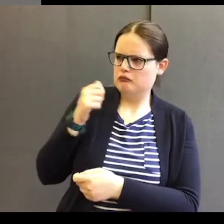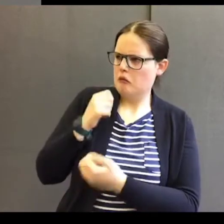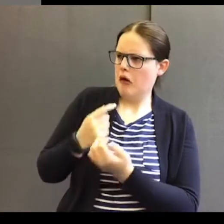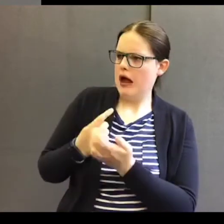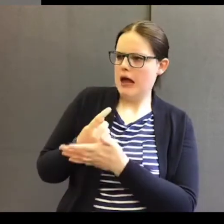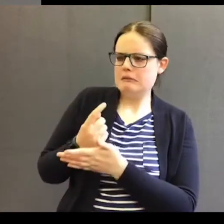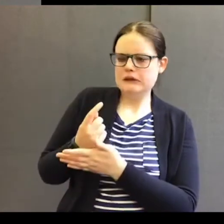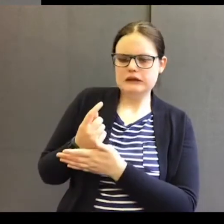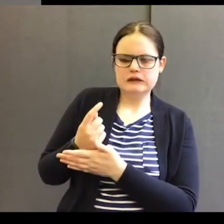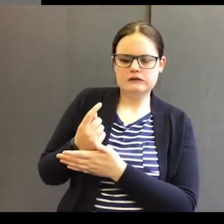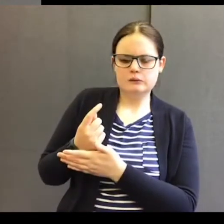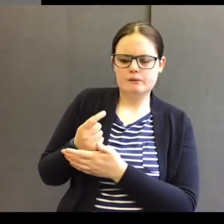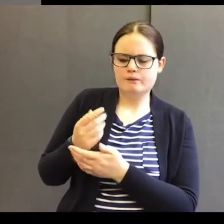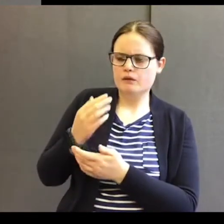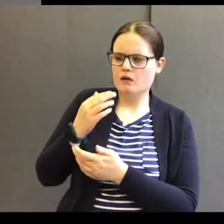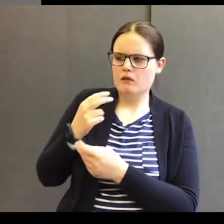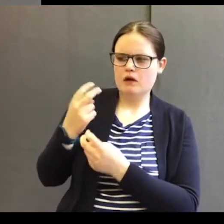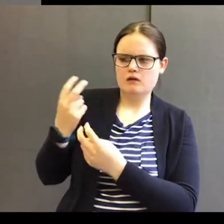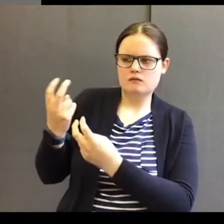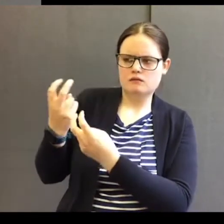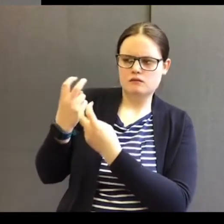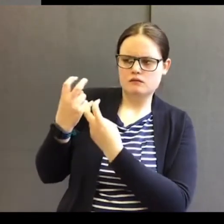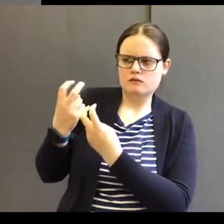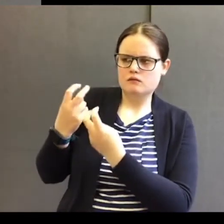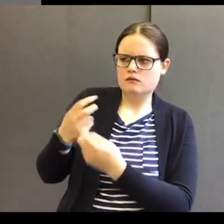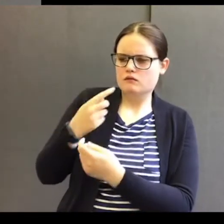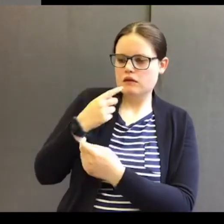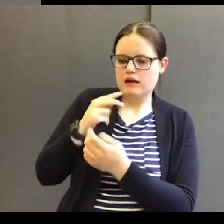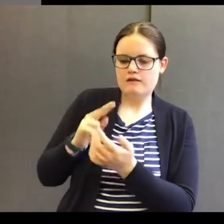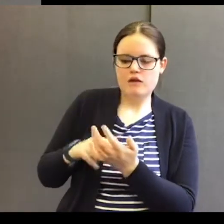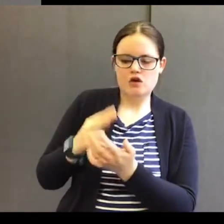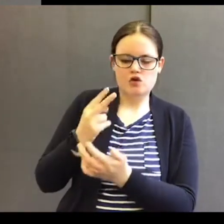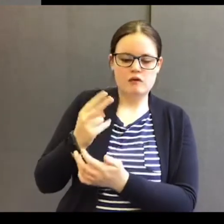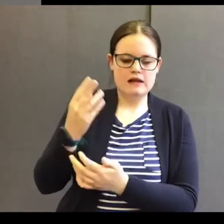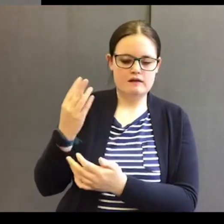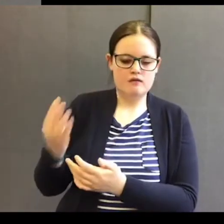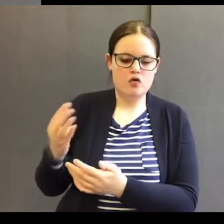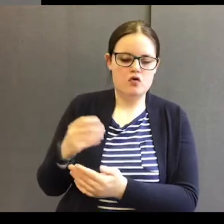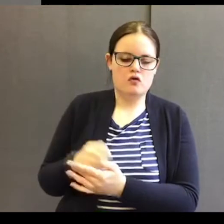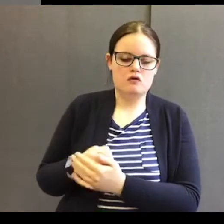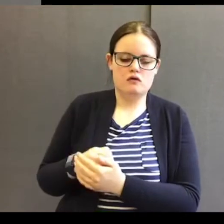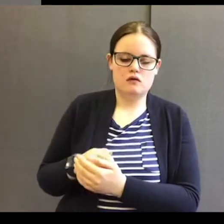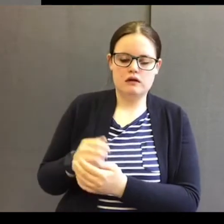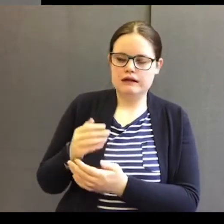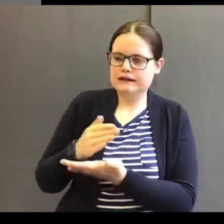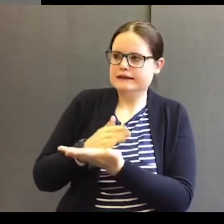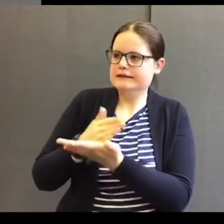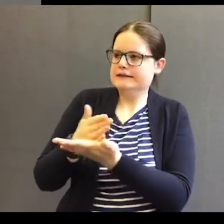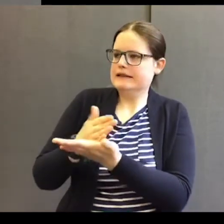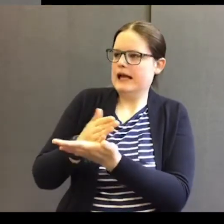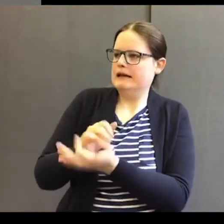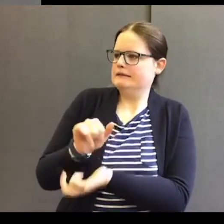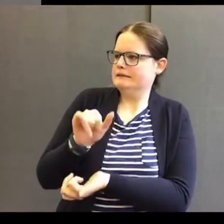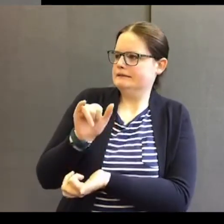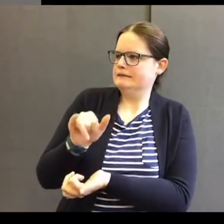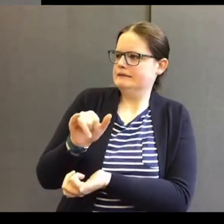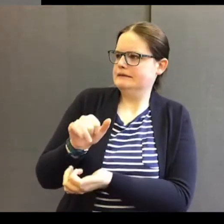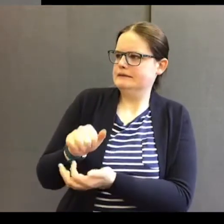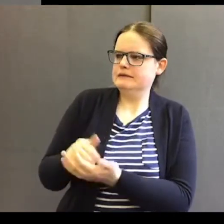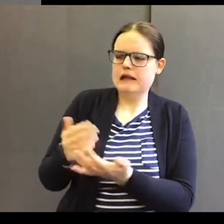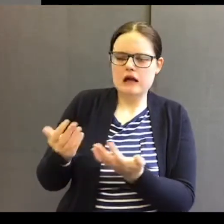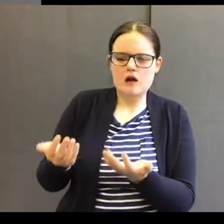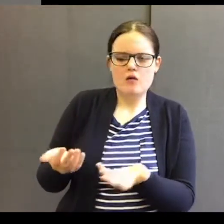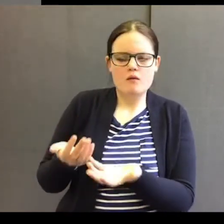wondered what would happen as they heard and they were told. Verse 24, they doubted of